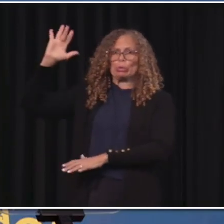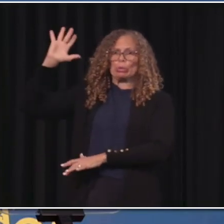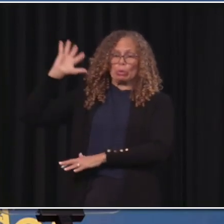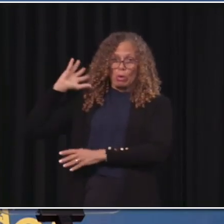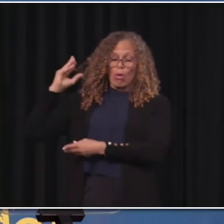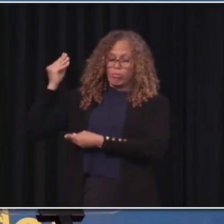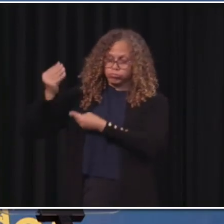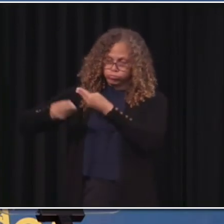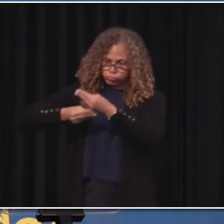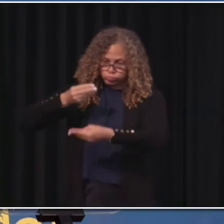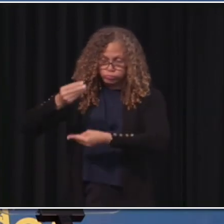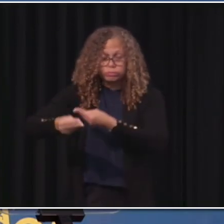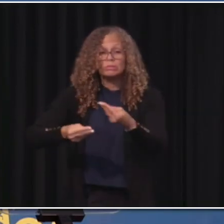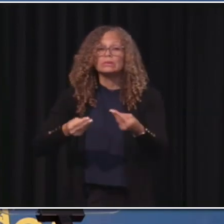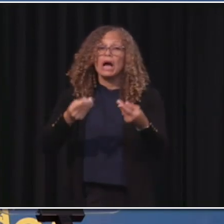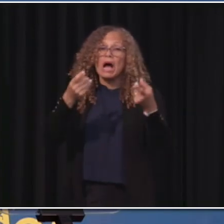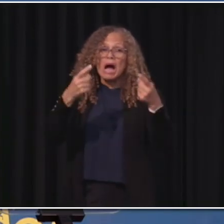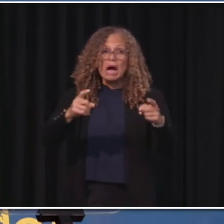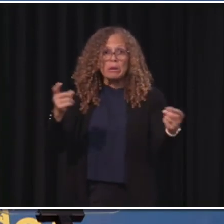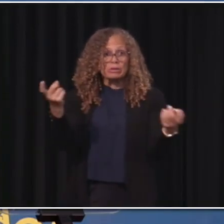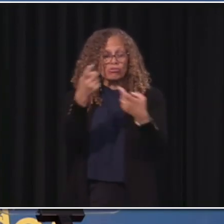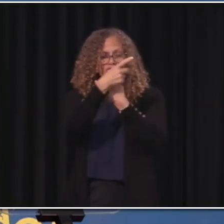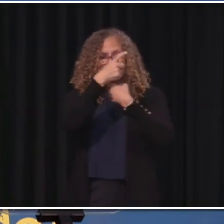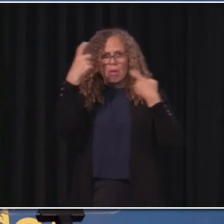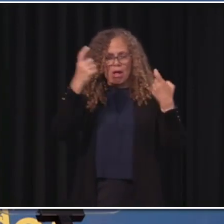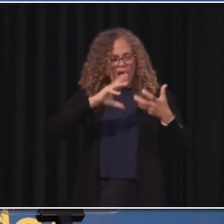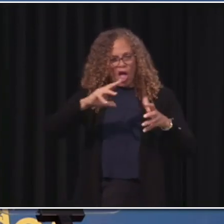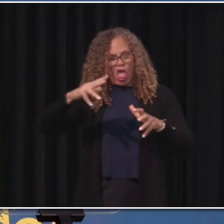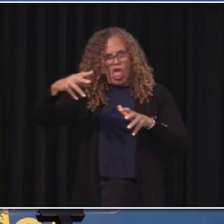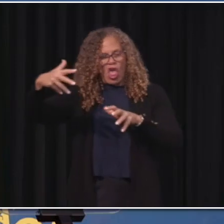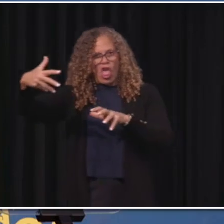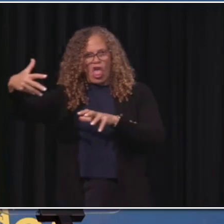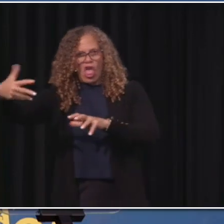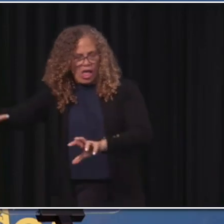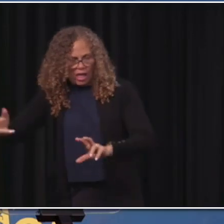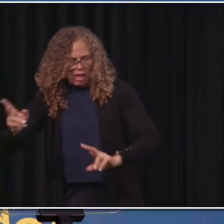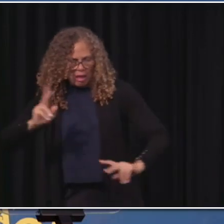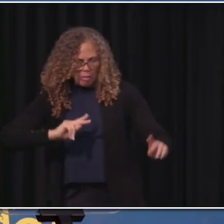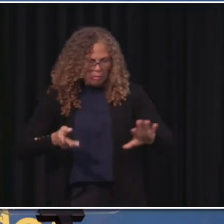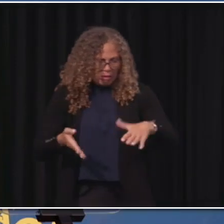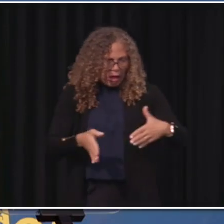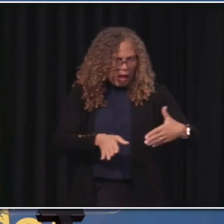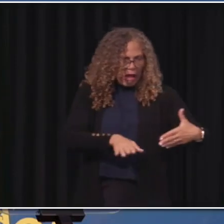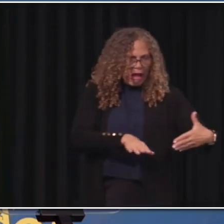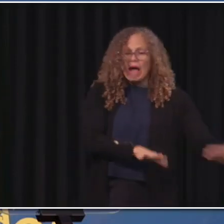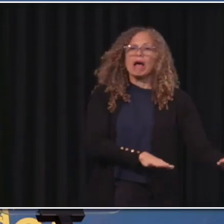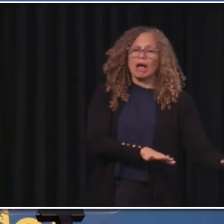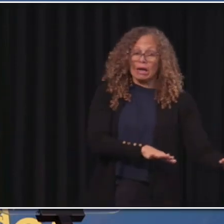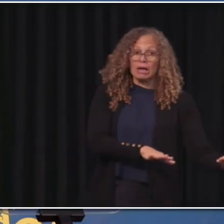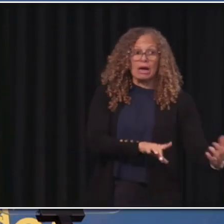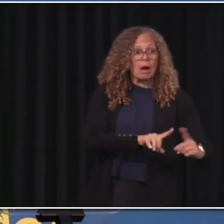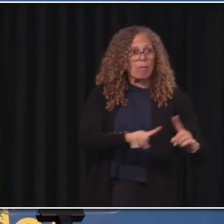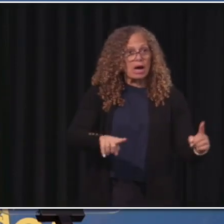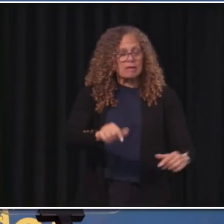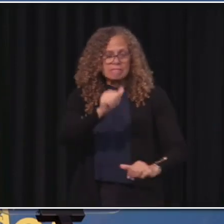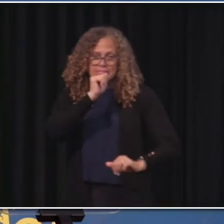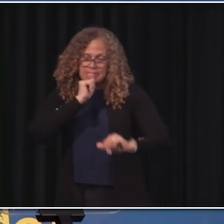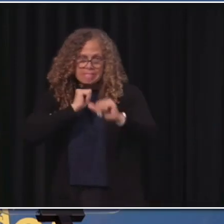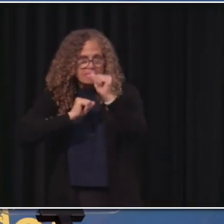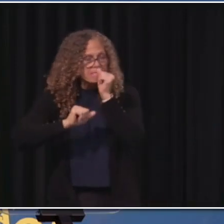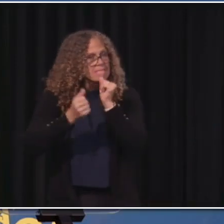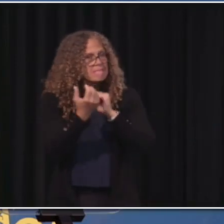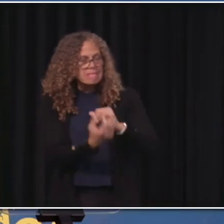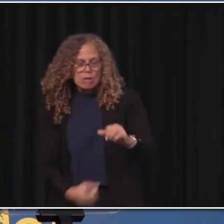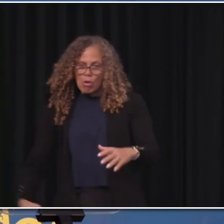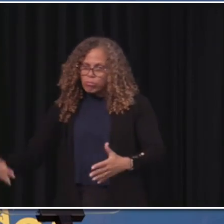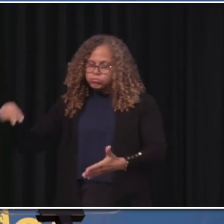at times traumatic, devastating, and our people paid with their lives. However, our resilience has enabled us